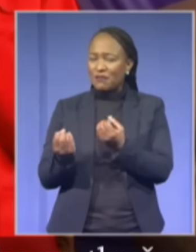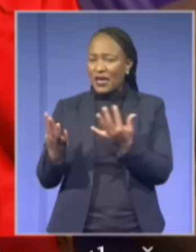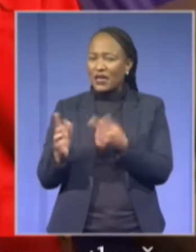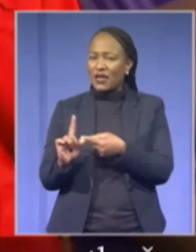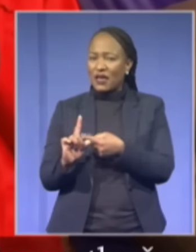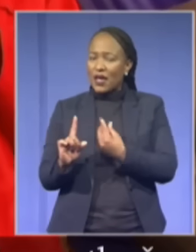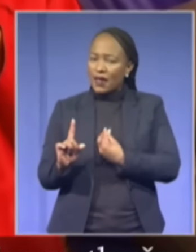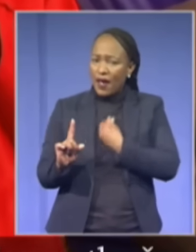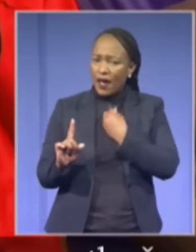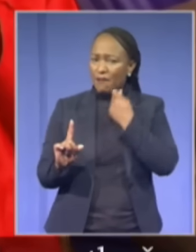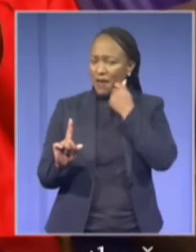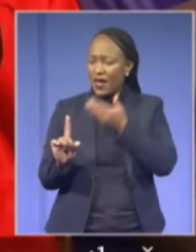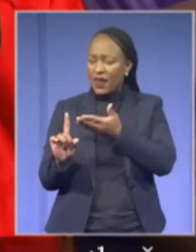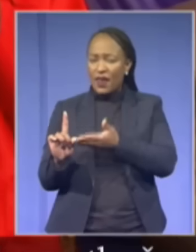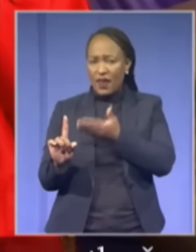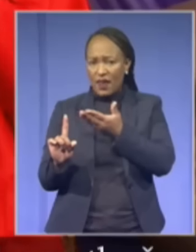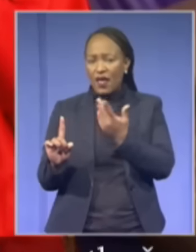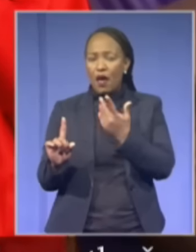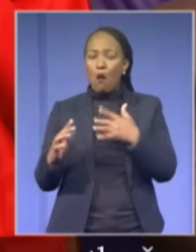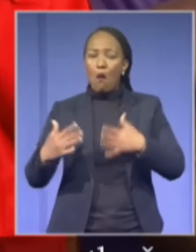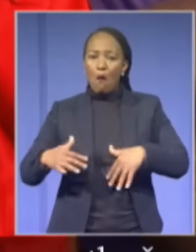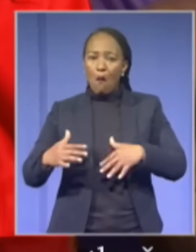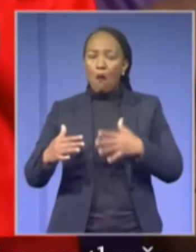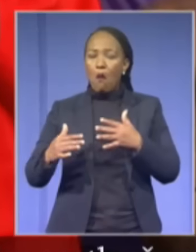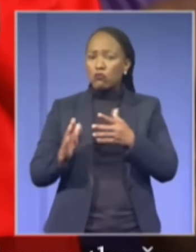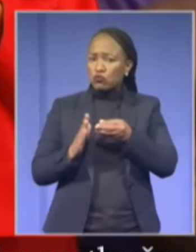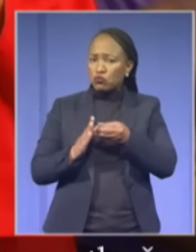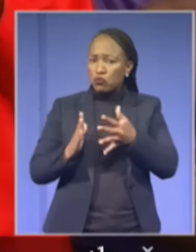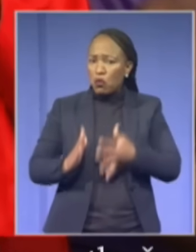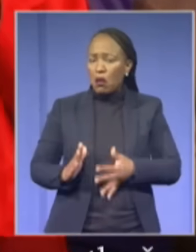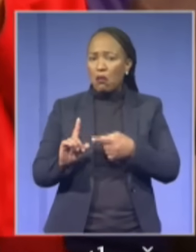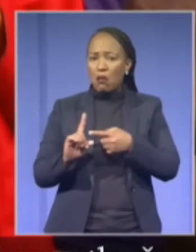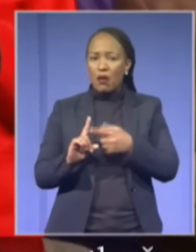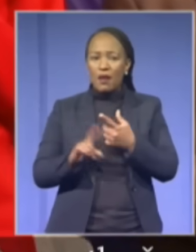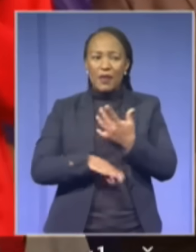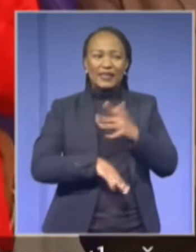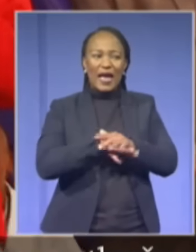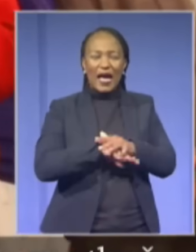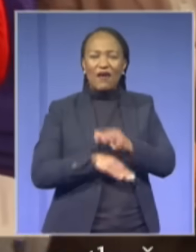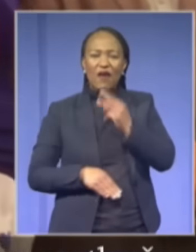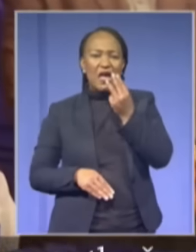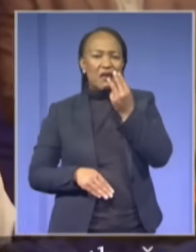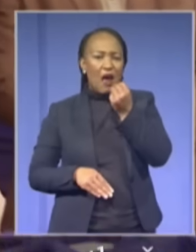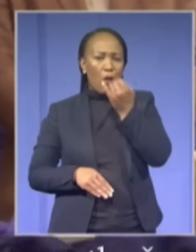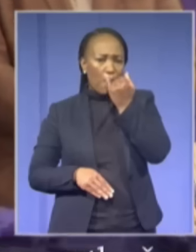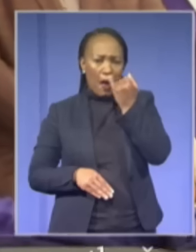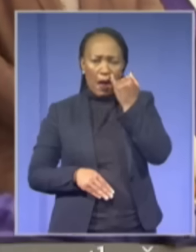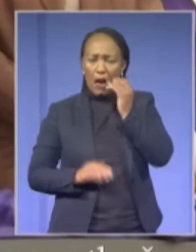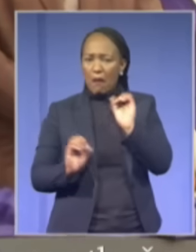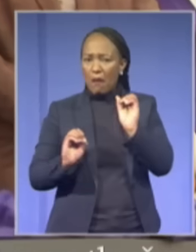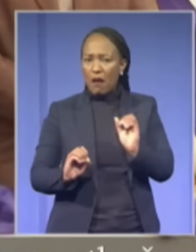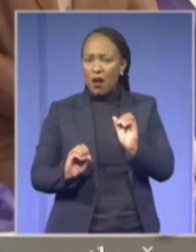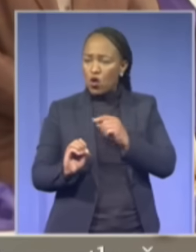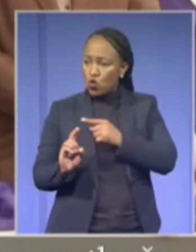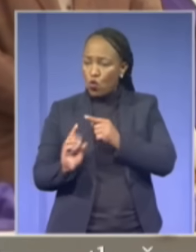for a young man who was disciplined and was a student, did not die of Nyaupe. You were looking forward to